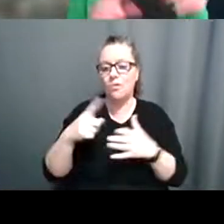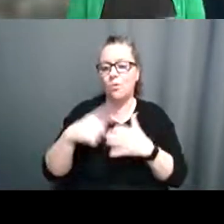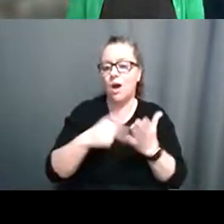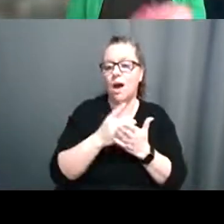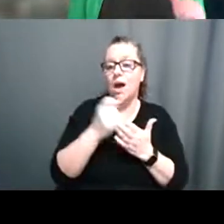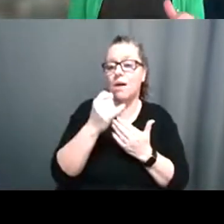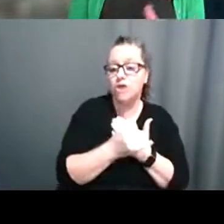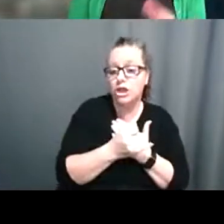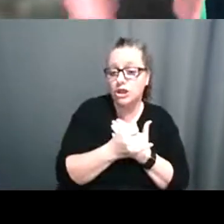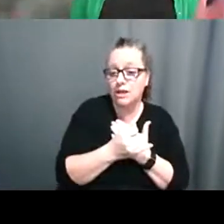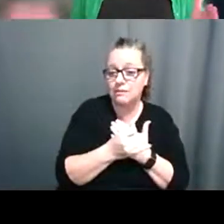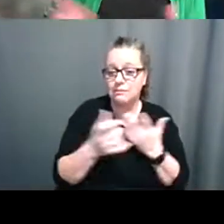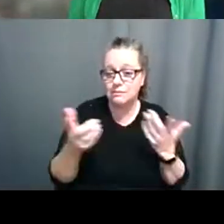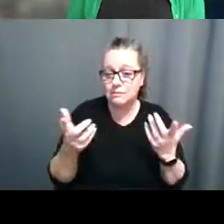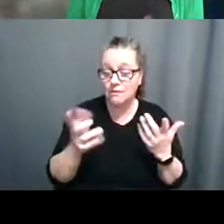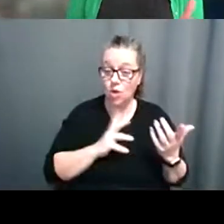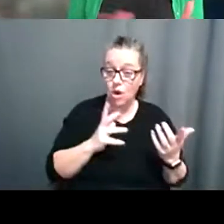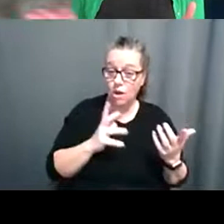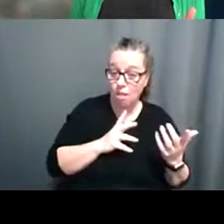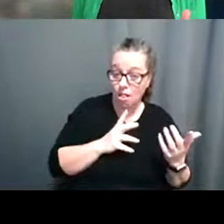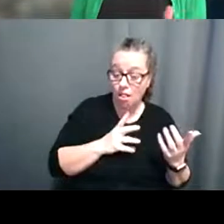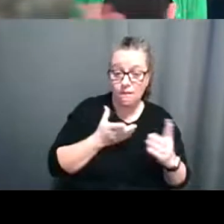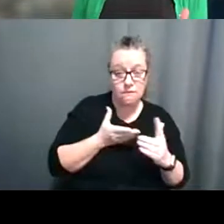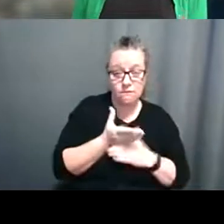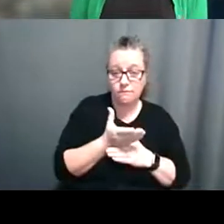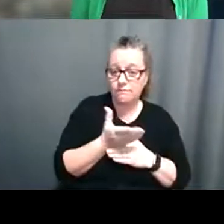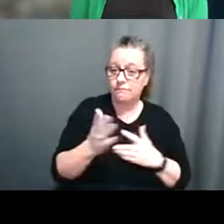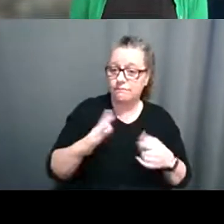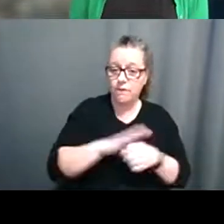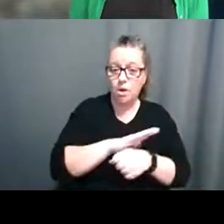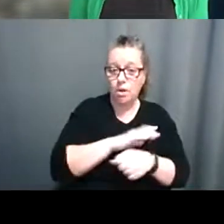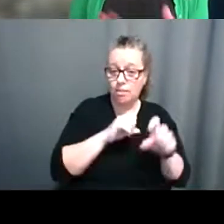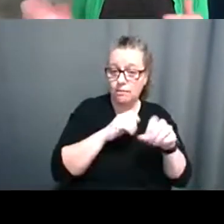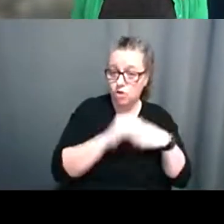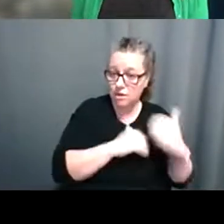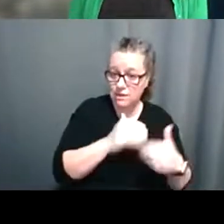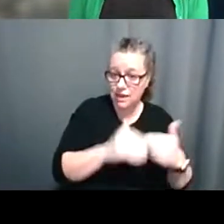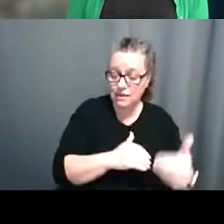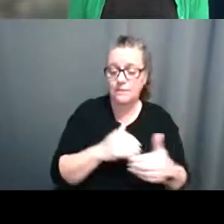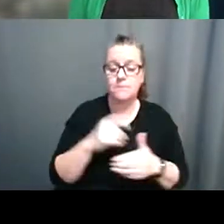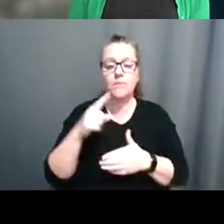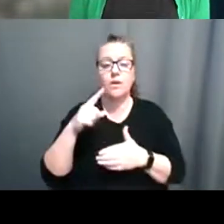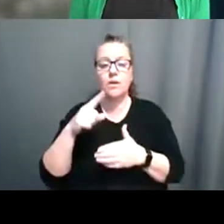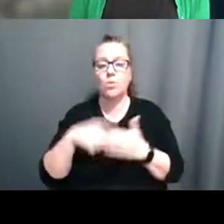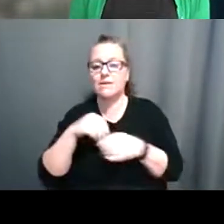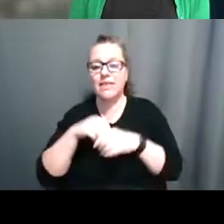P project, formal, going through the full process and system, and what would be in the